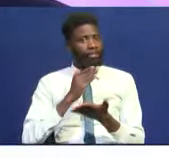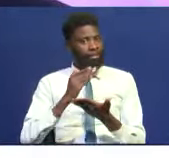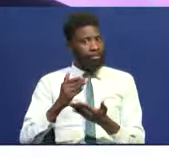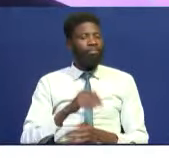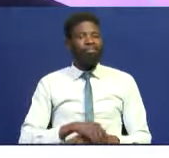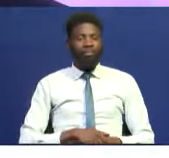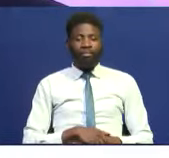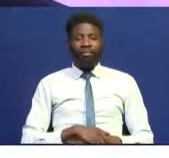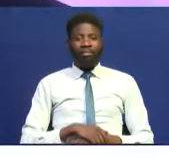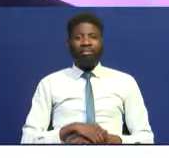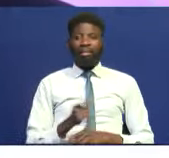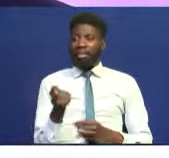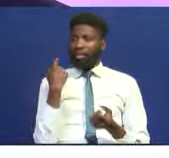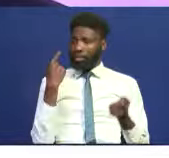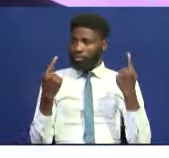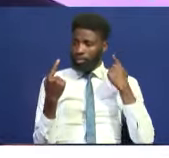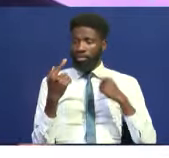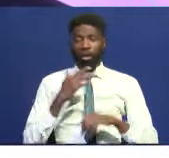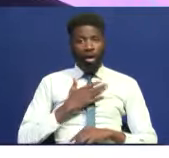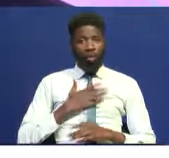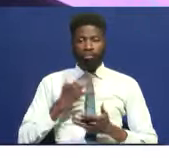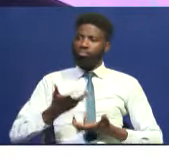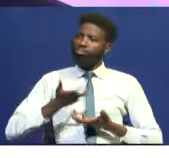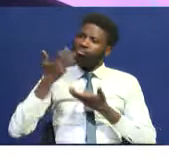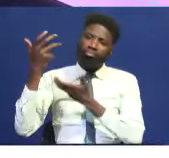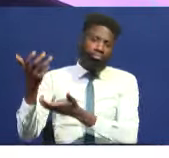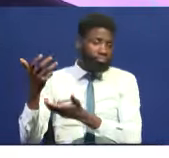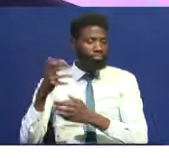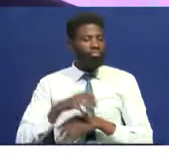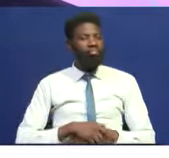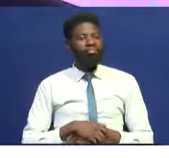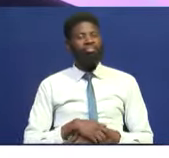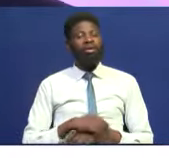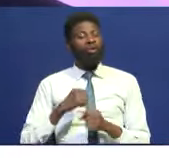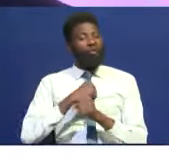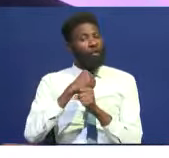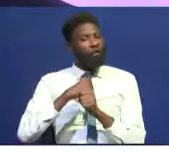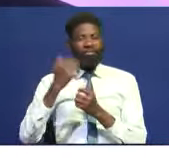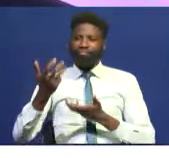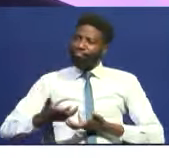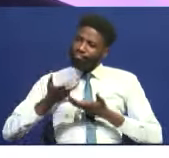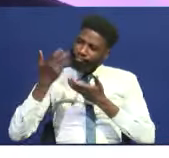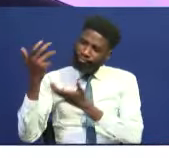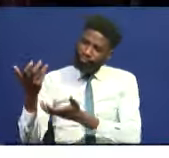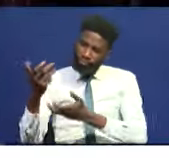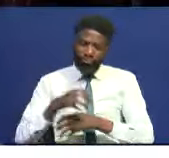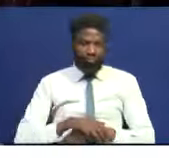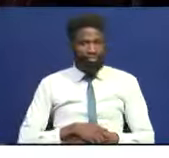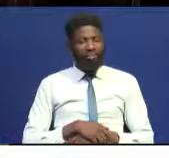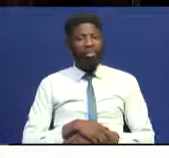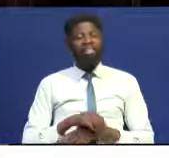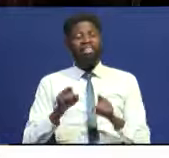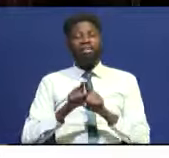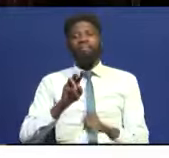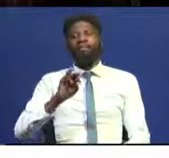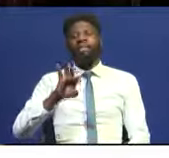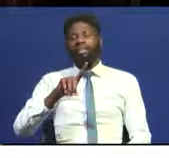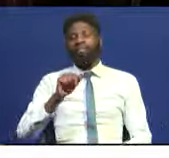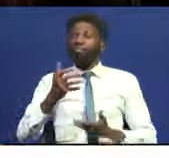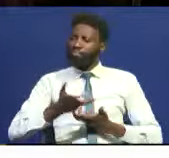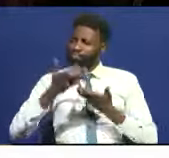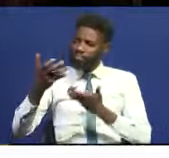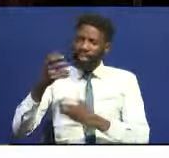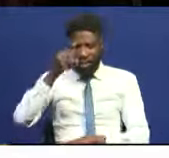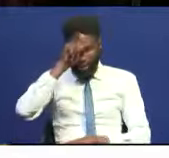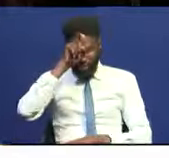our tea to Egypt, we take our coffee to Egypt, we take our macadamia to Egypt. Balozi huyo aliongeza